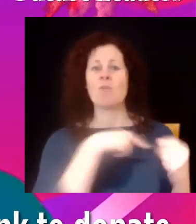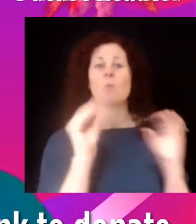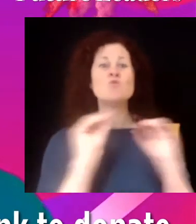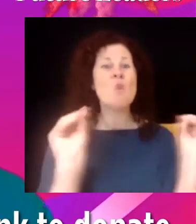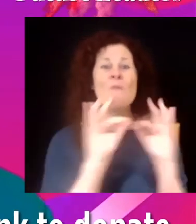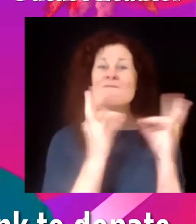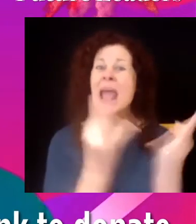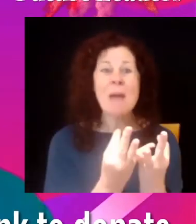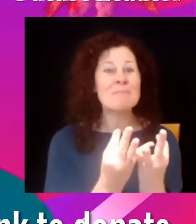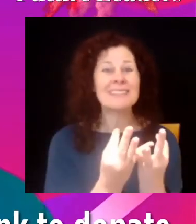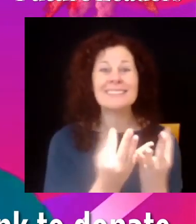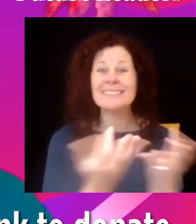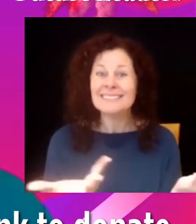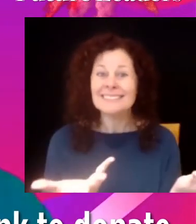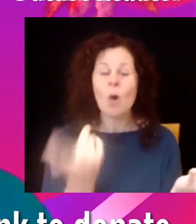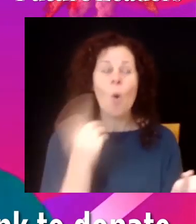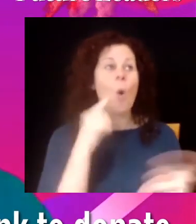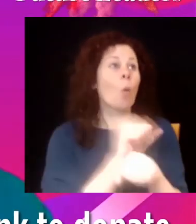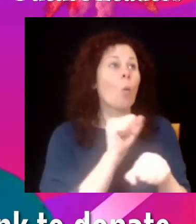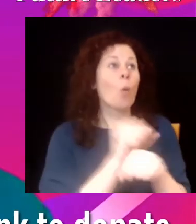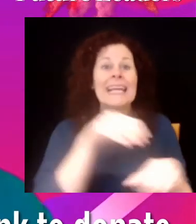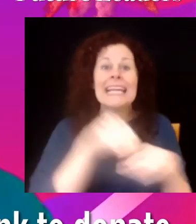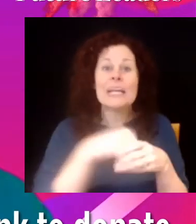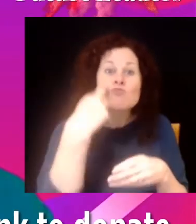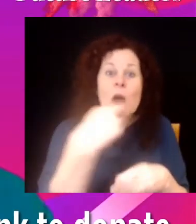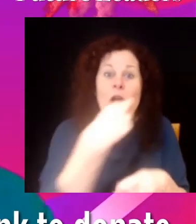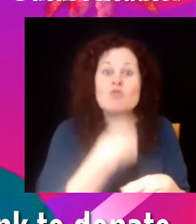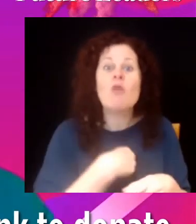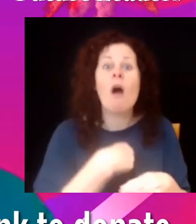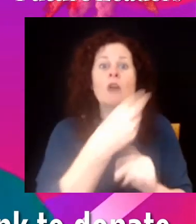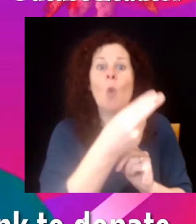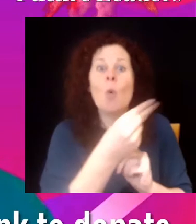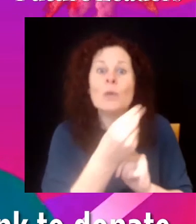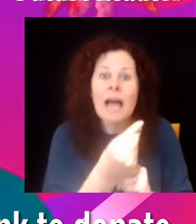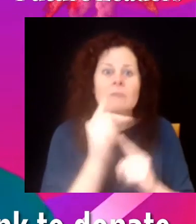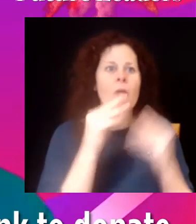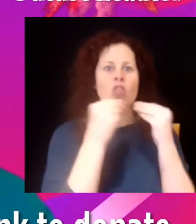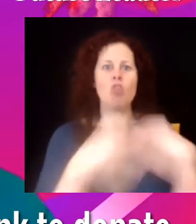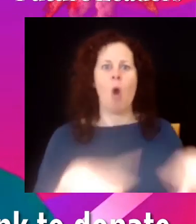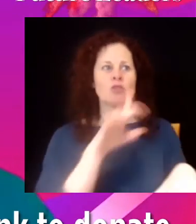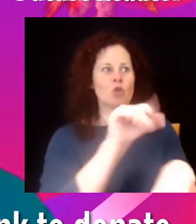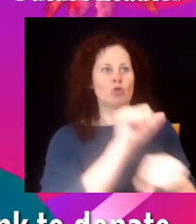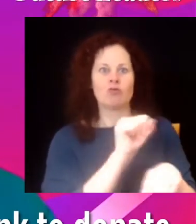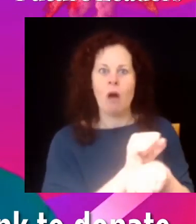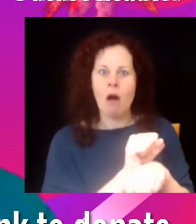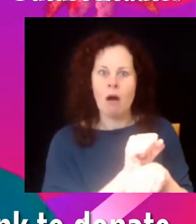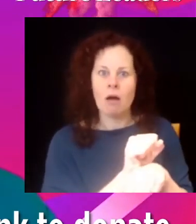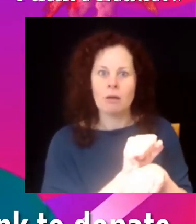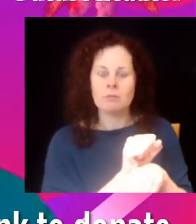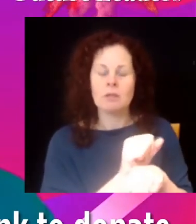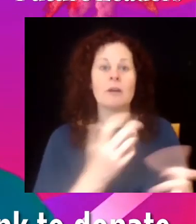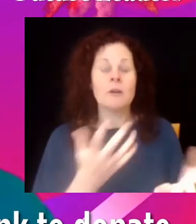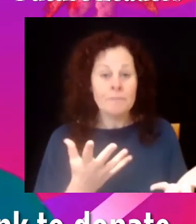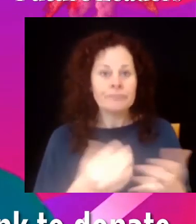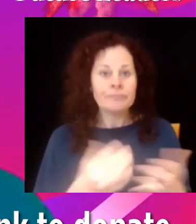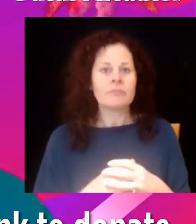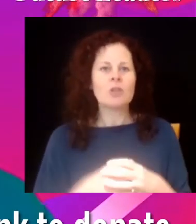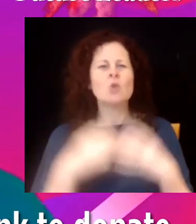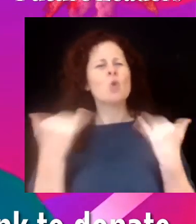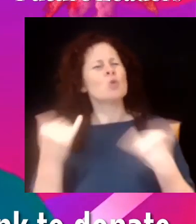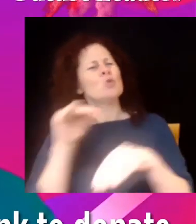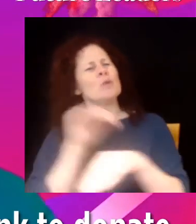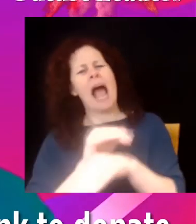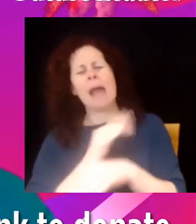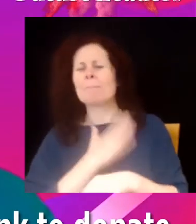support. Many of them who work in the hospitality industry, who've lost their jobs, struggling with rent and food security as